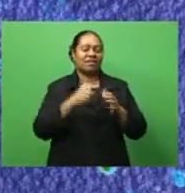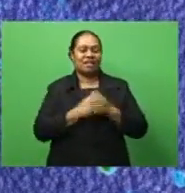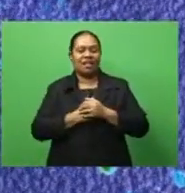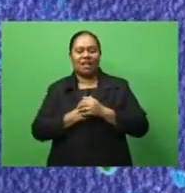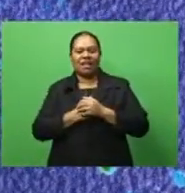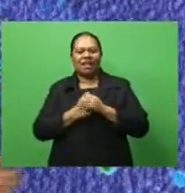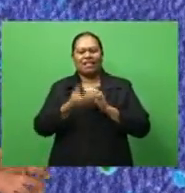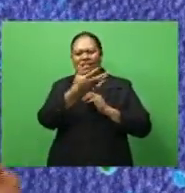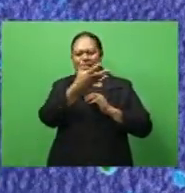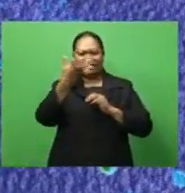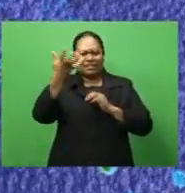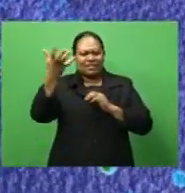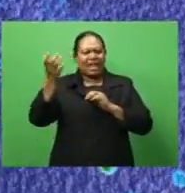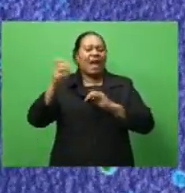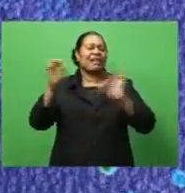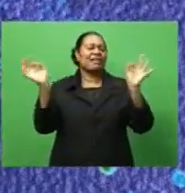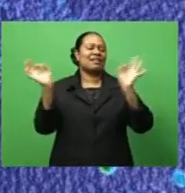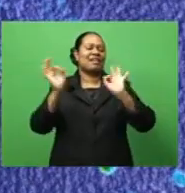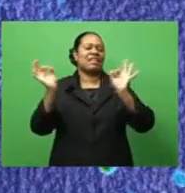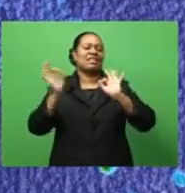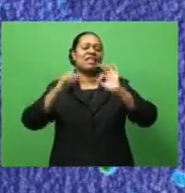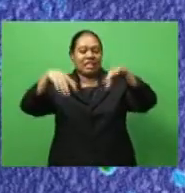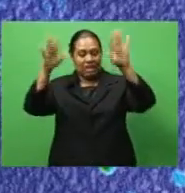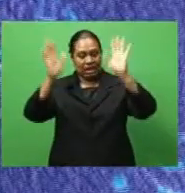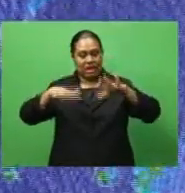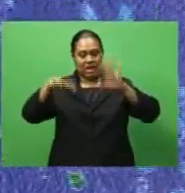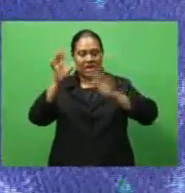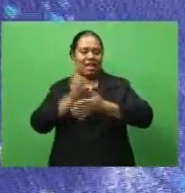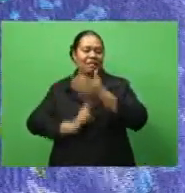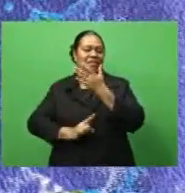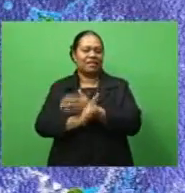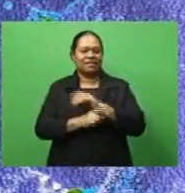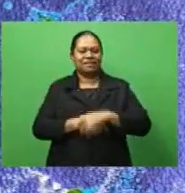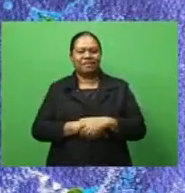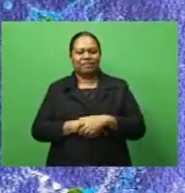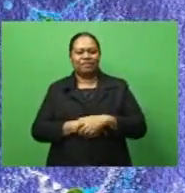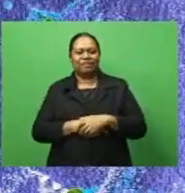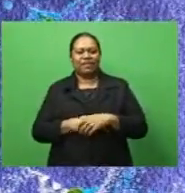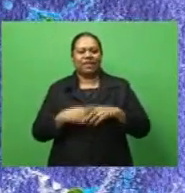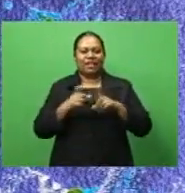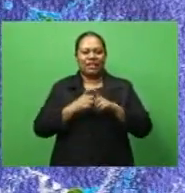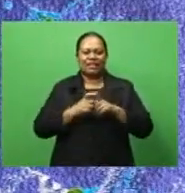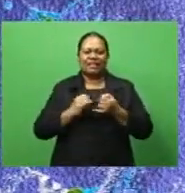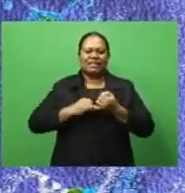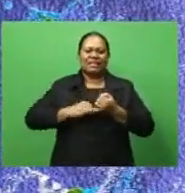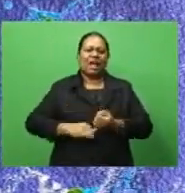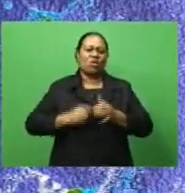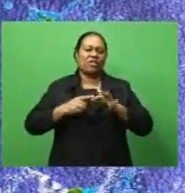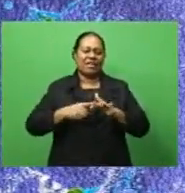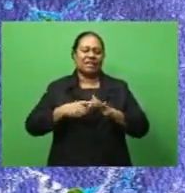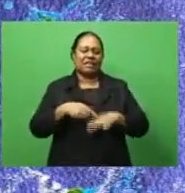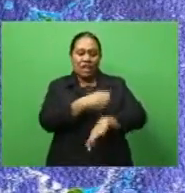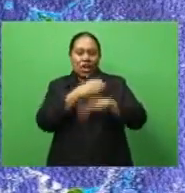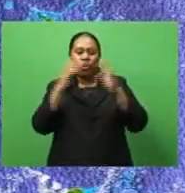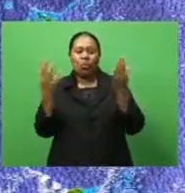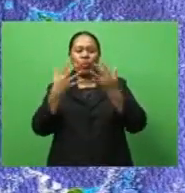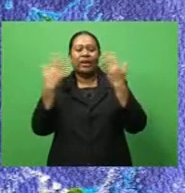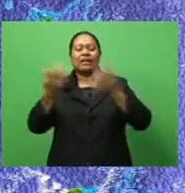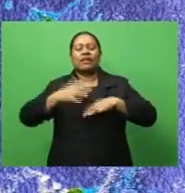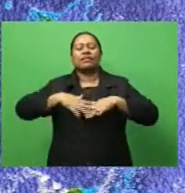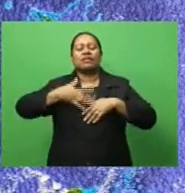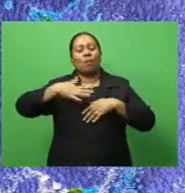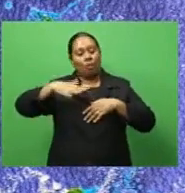skies, but no rain so far. At sea, east-southeast winds at 15 to 20 knots, moderate